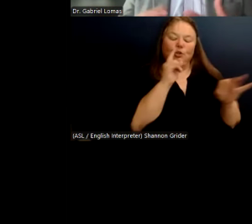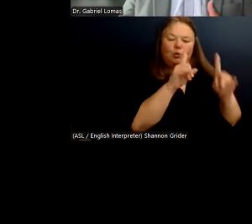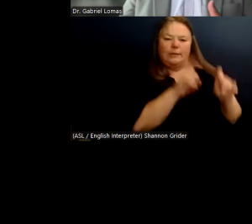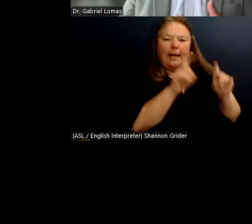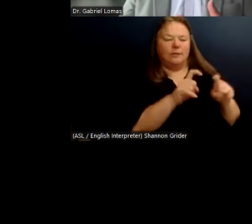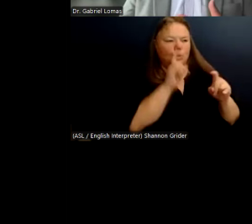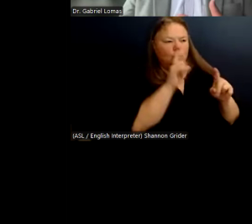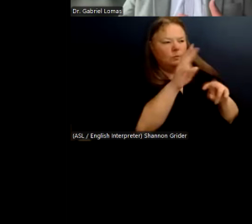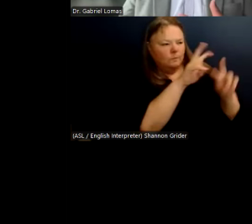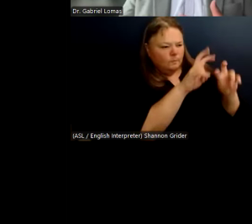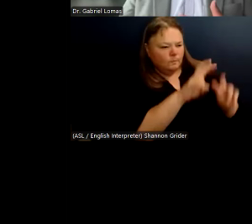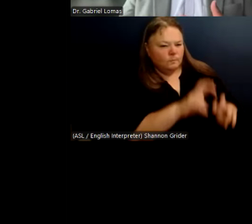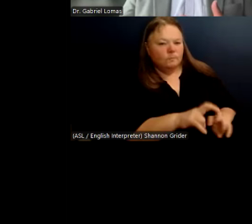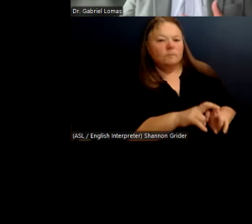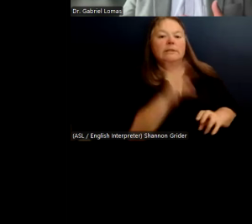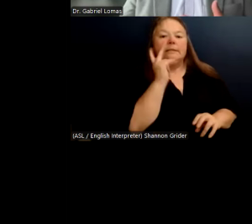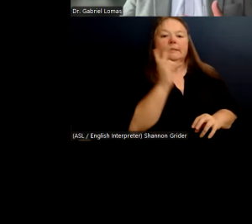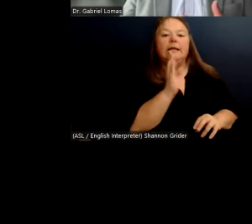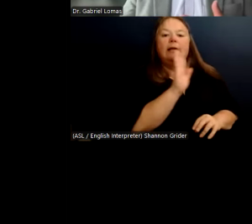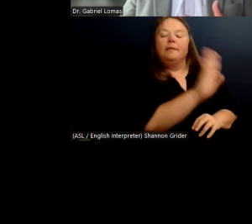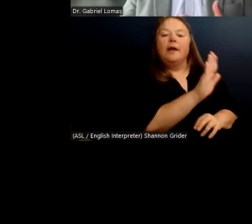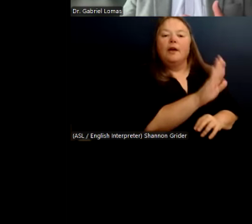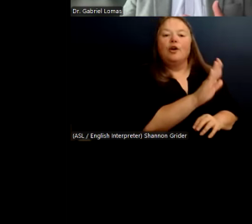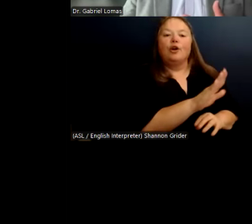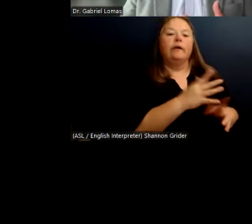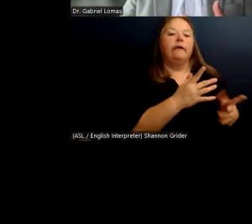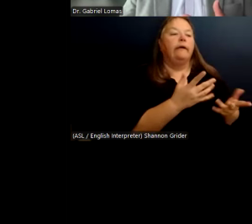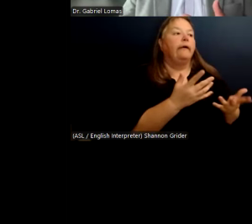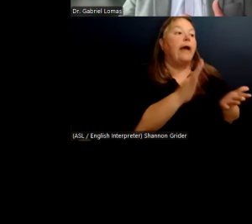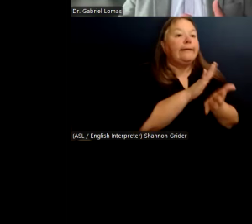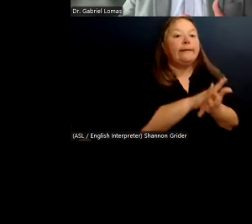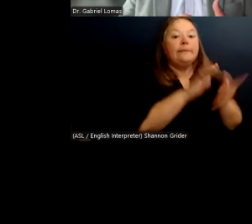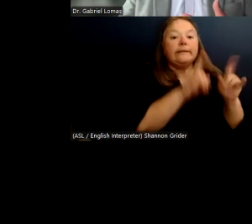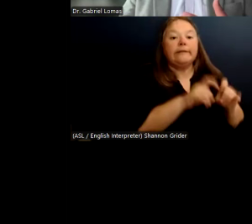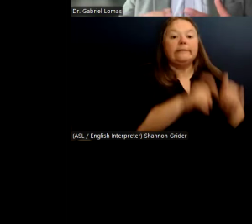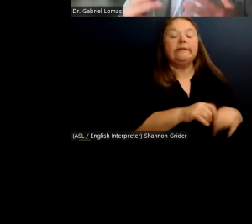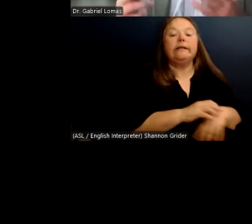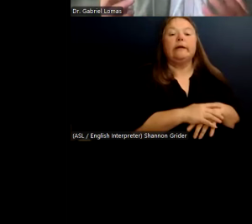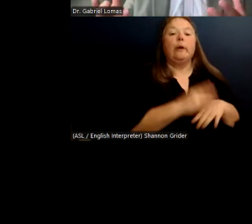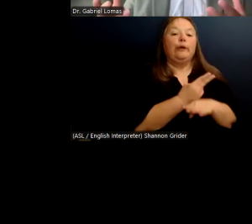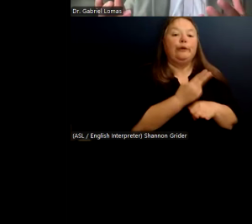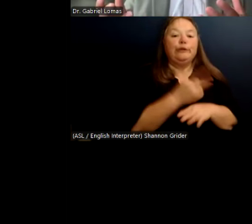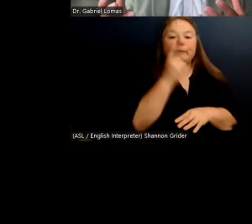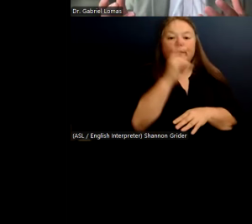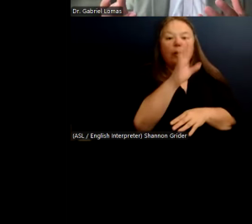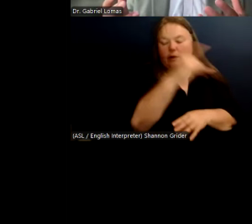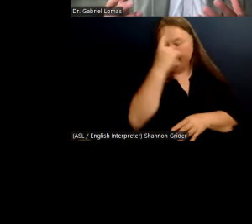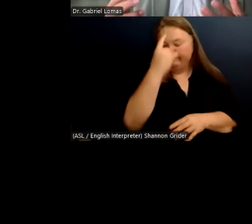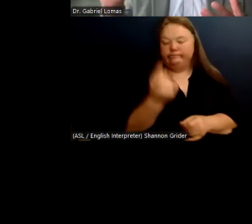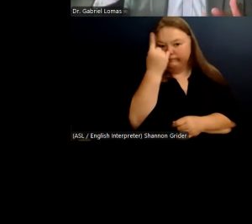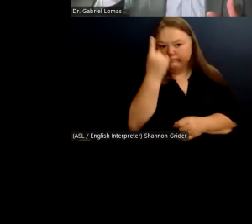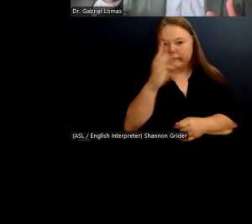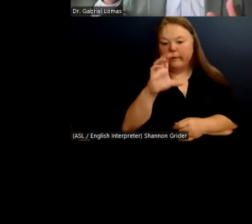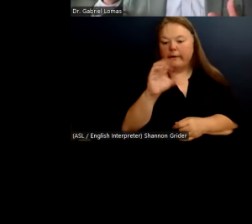for cognition and for measuring academic, ability. There's nothing wrong with that if the person